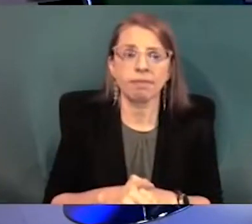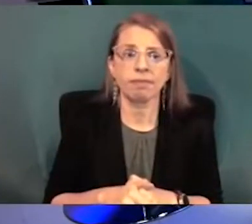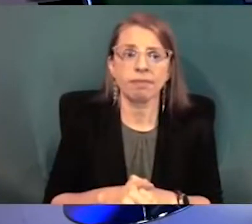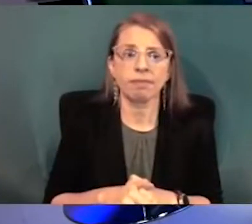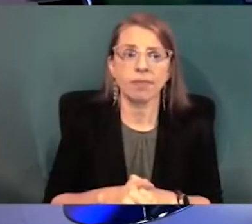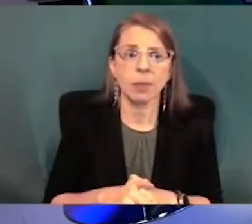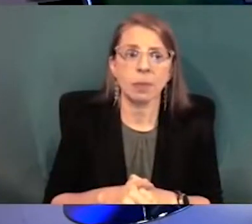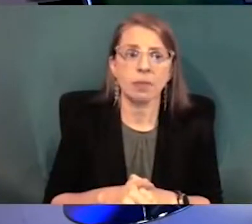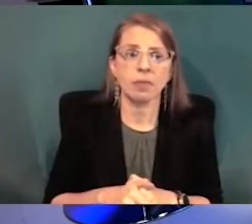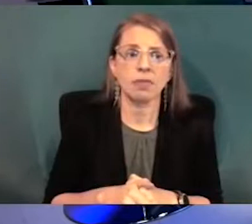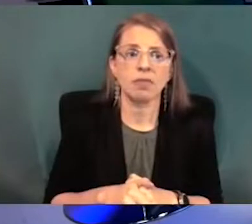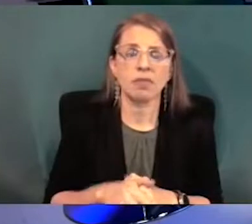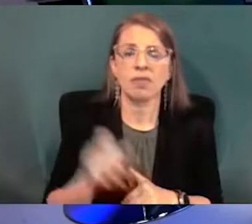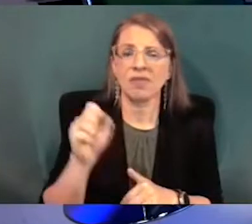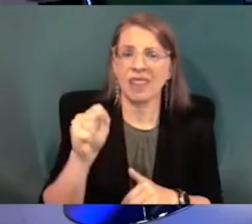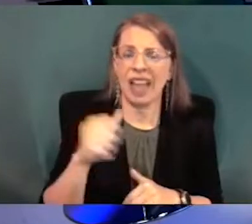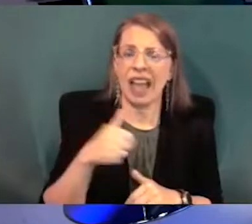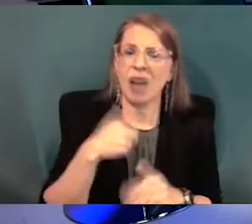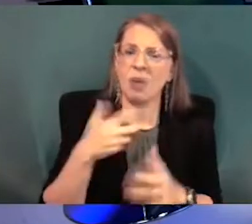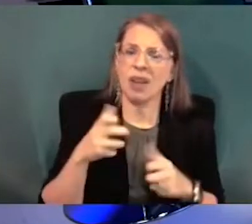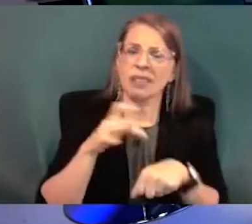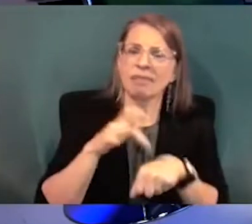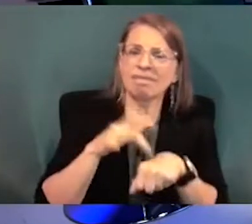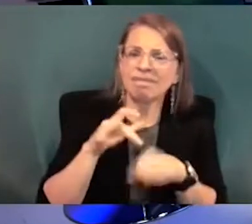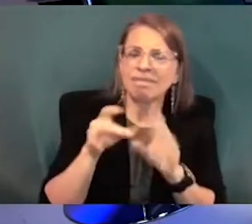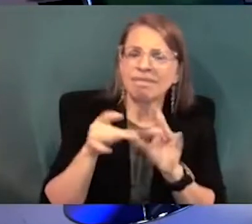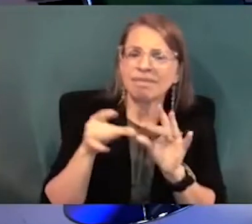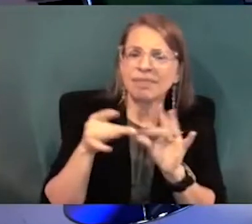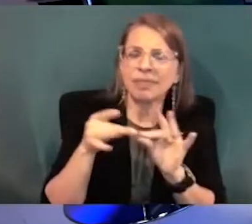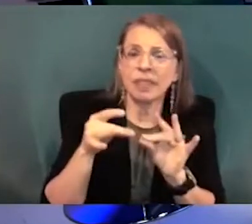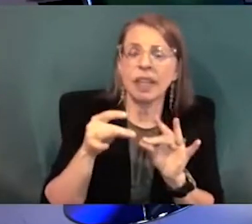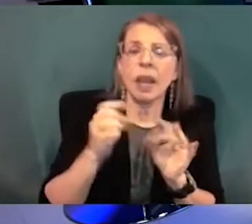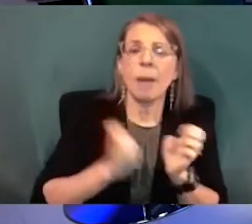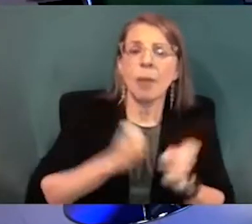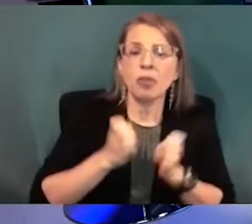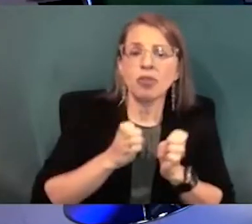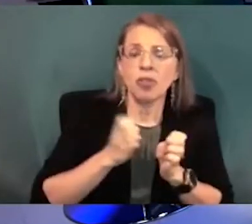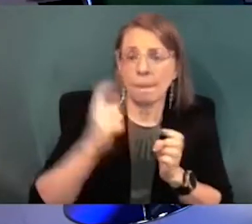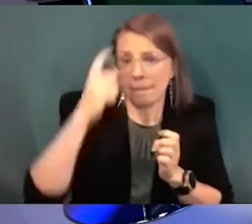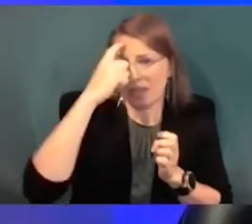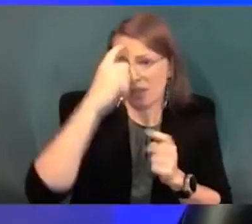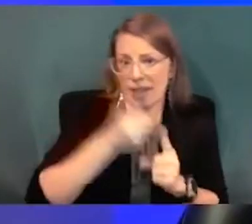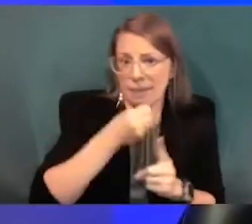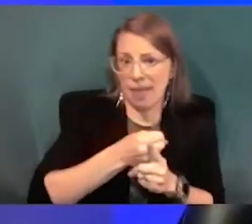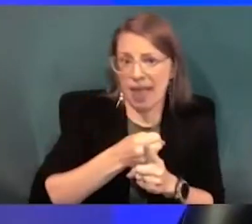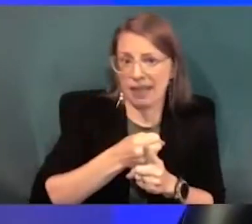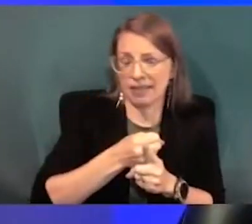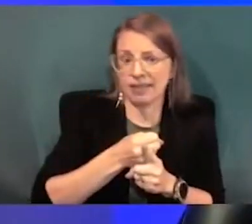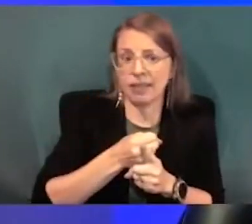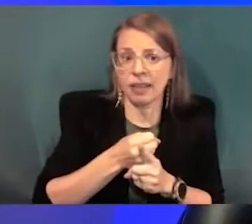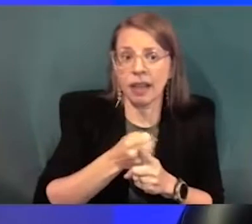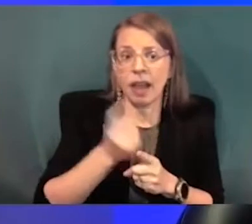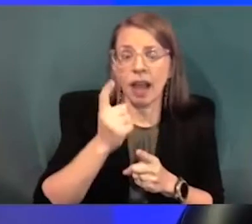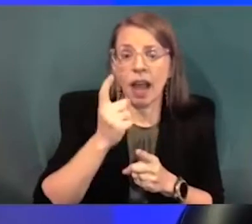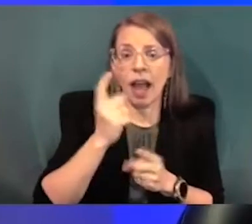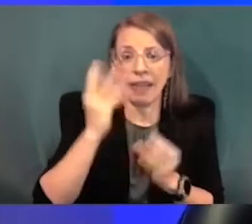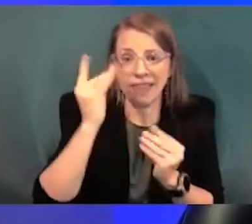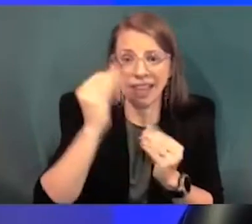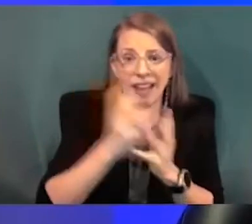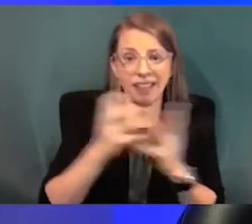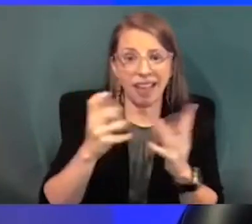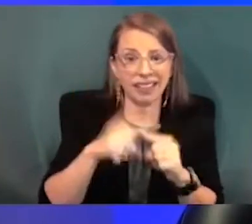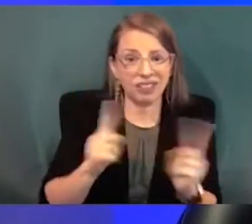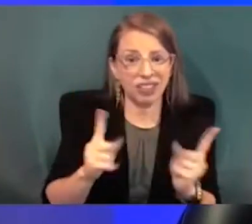on the mental and the emotional impact on you. I think I think a lot differently even today,